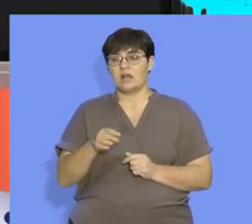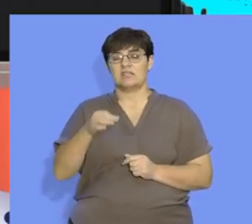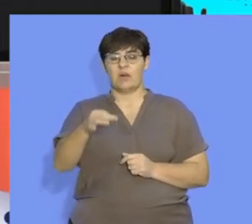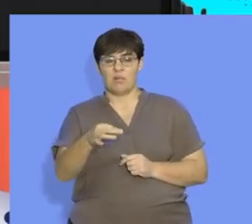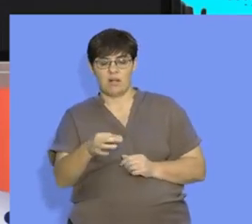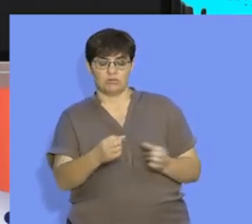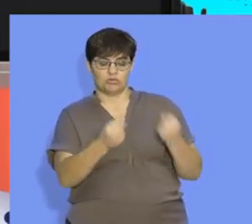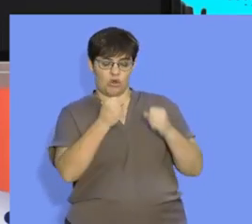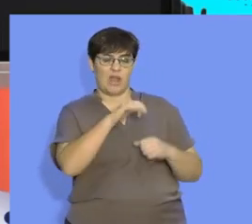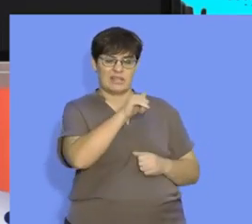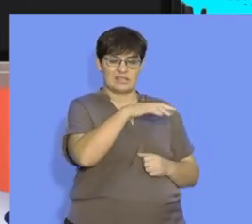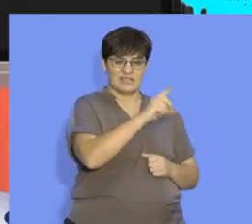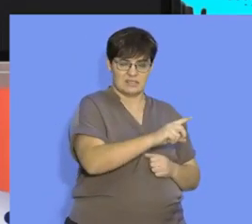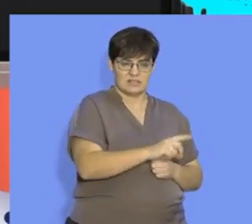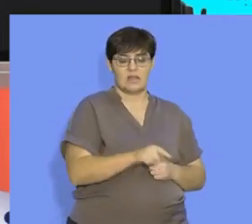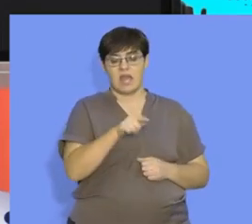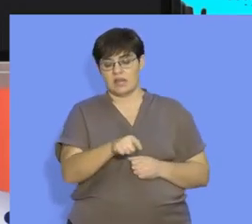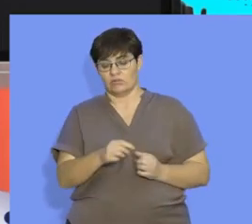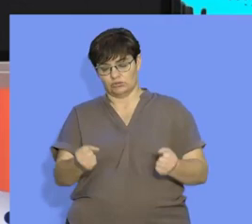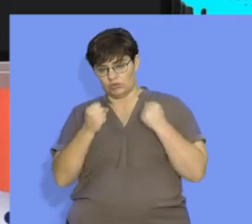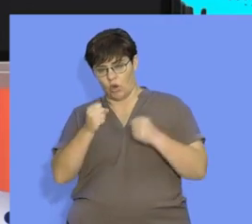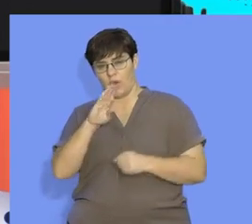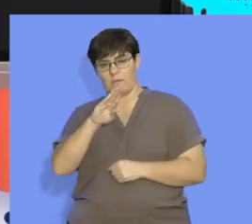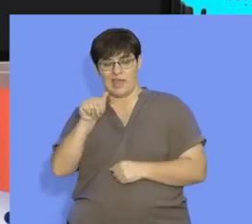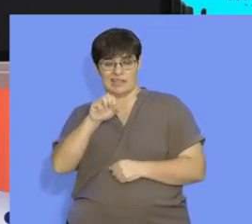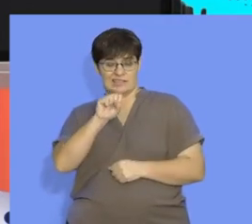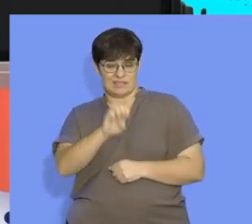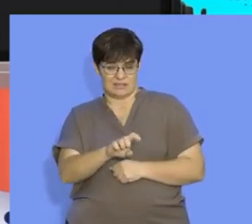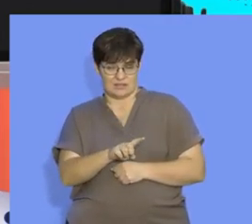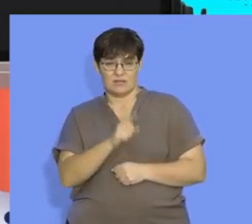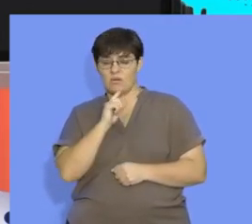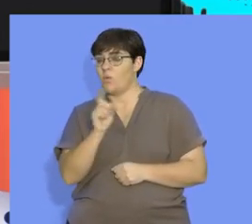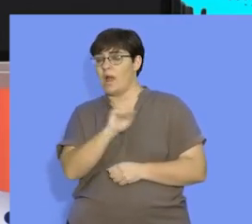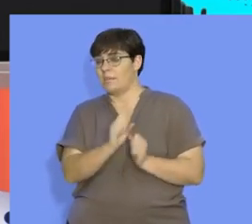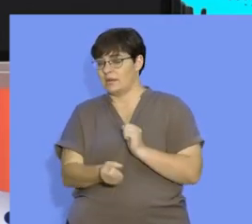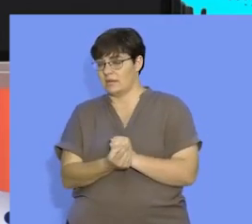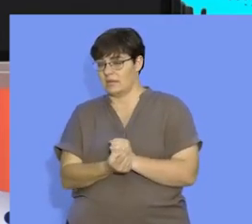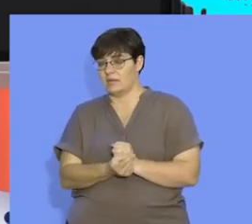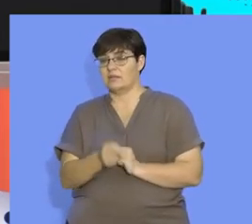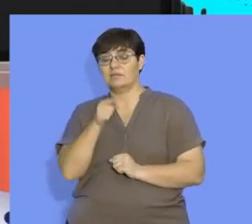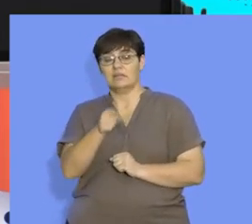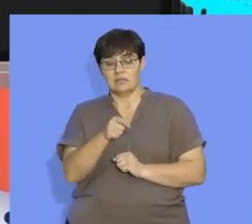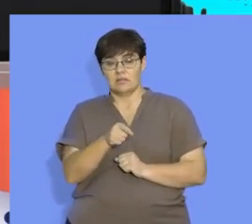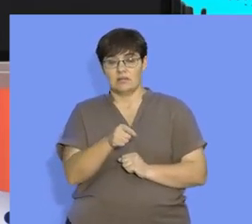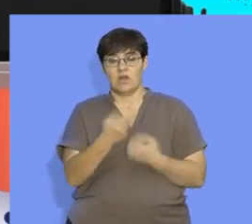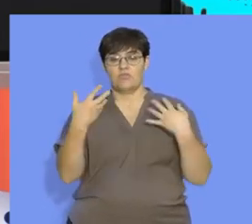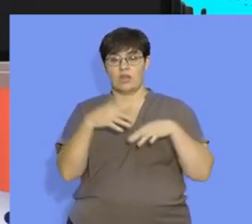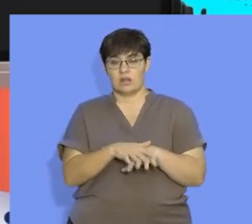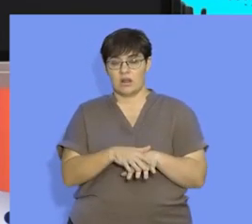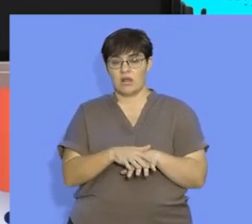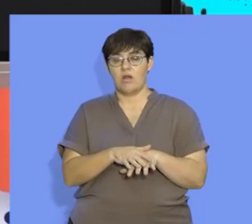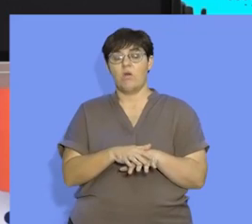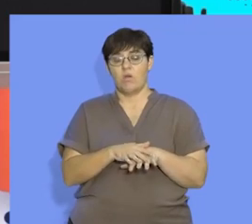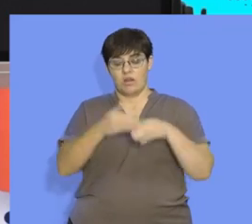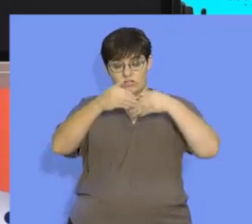you react a sample of a strong acid and a strong base, for argument's sake, what happens is when that